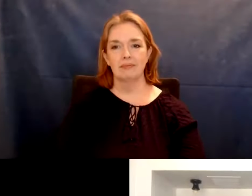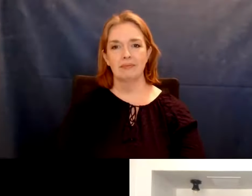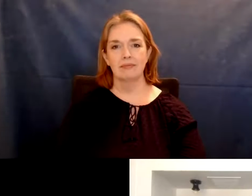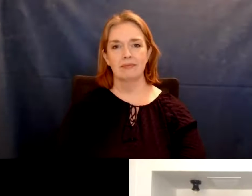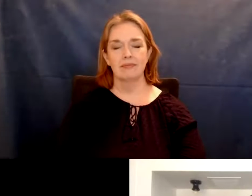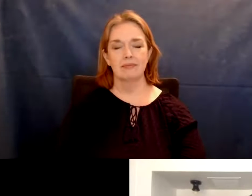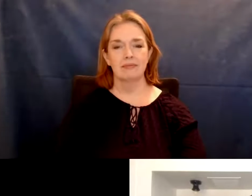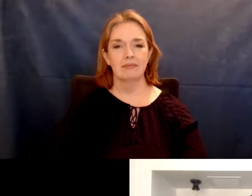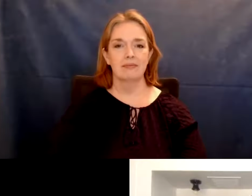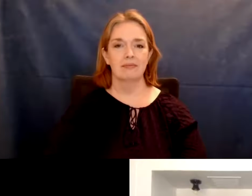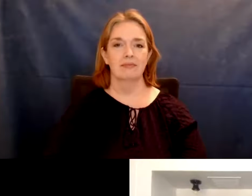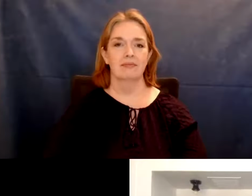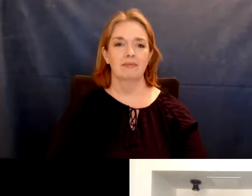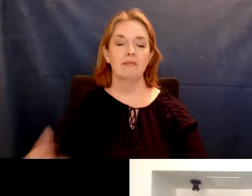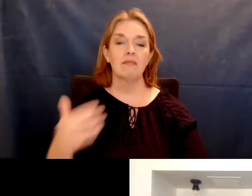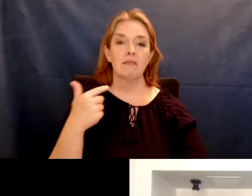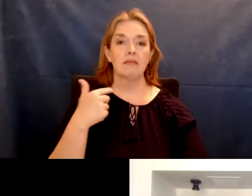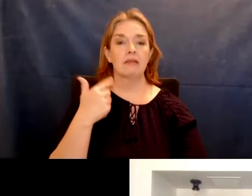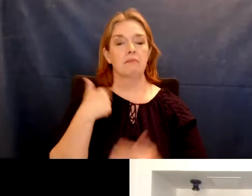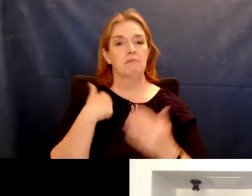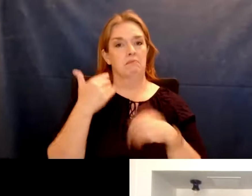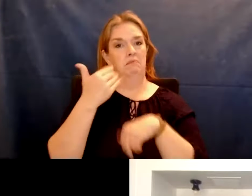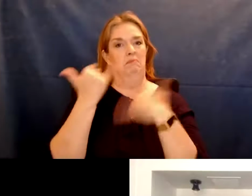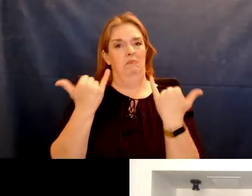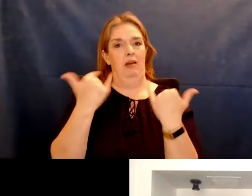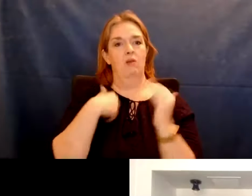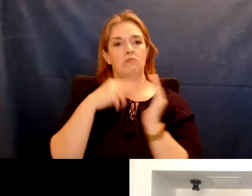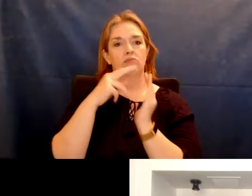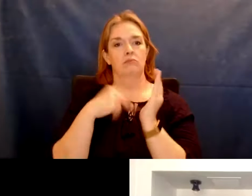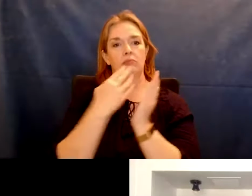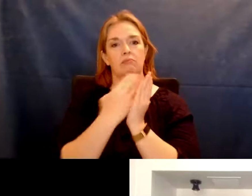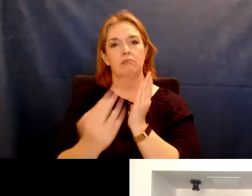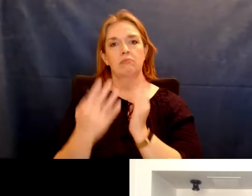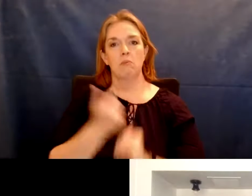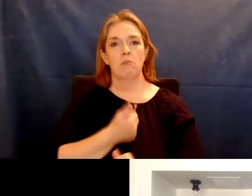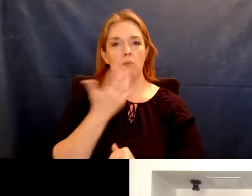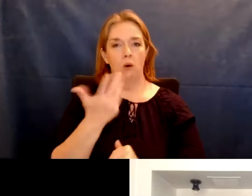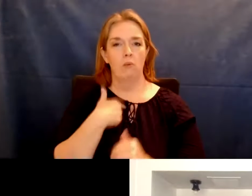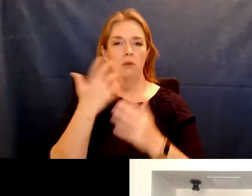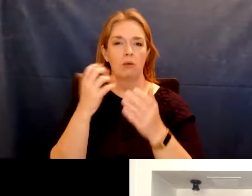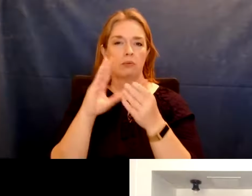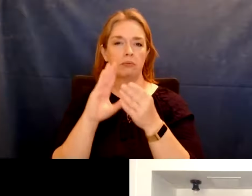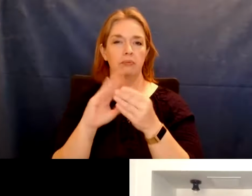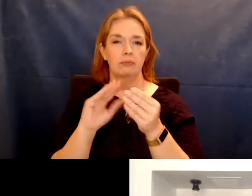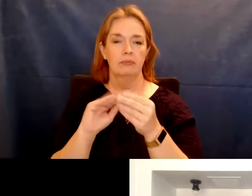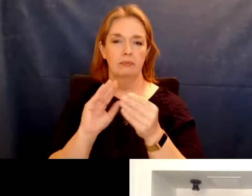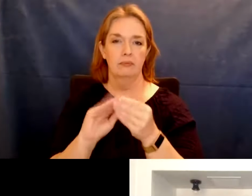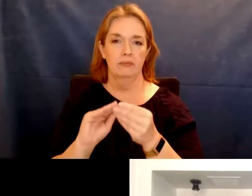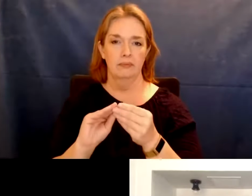gonna read some poems now and talk about some poems.